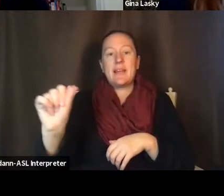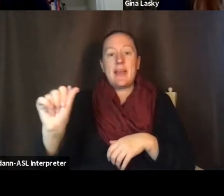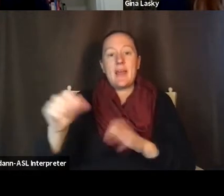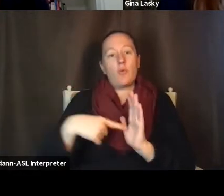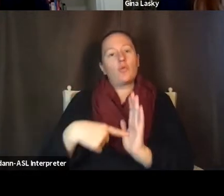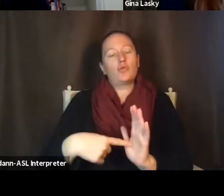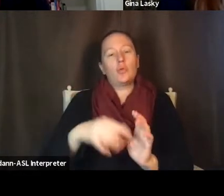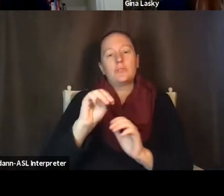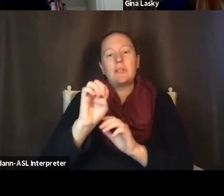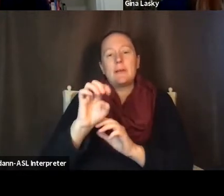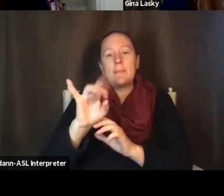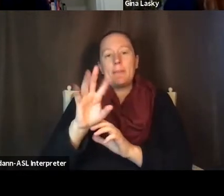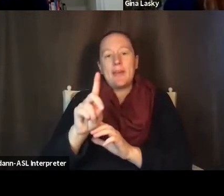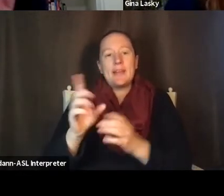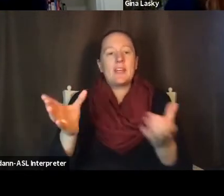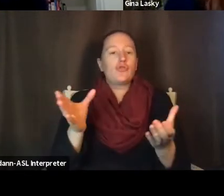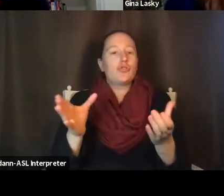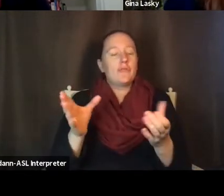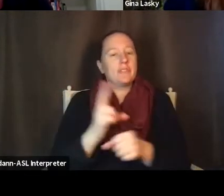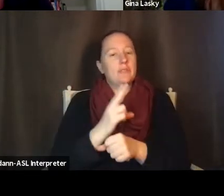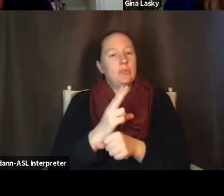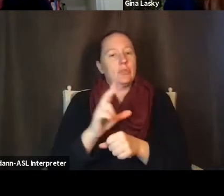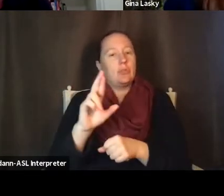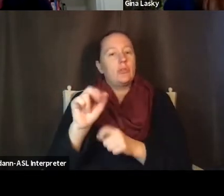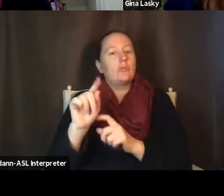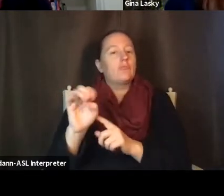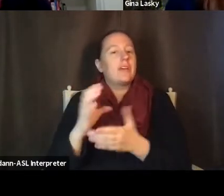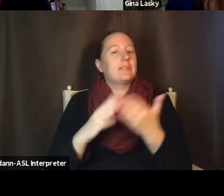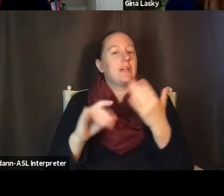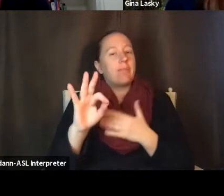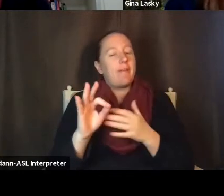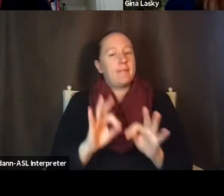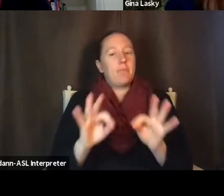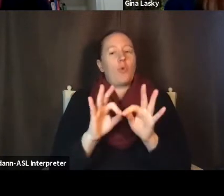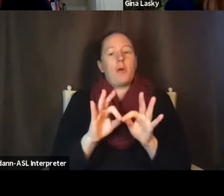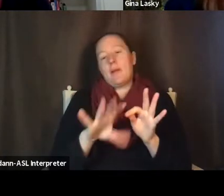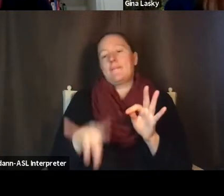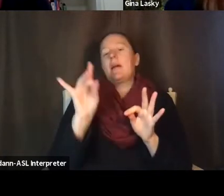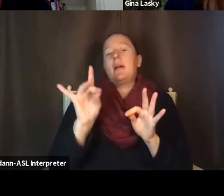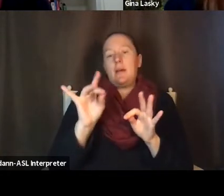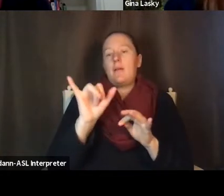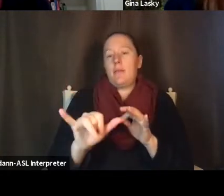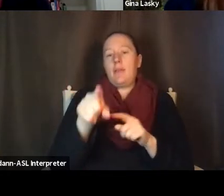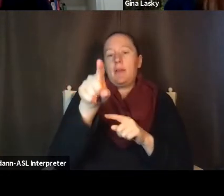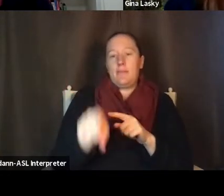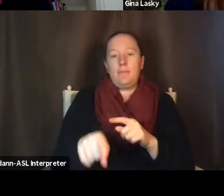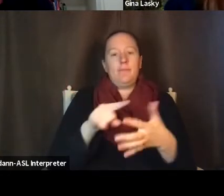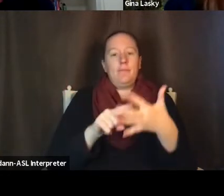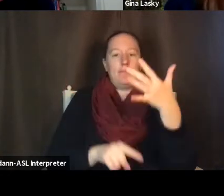on the Medicaid service penetration rates, of which some of the key findings are highlighted here on this slide.